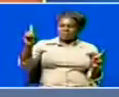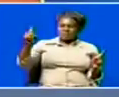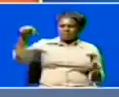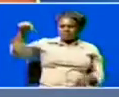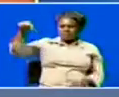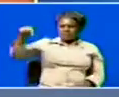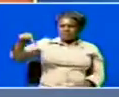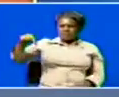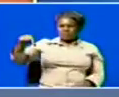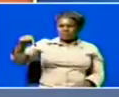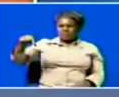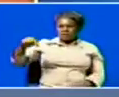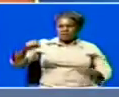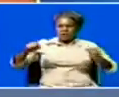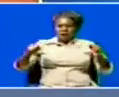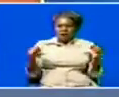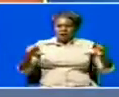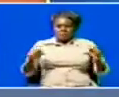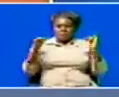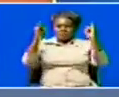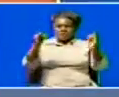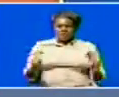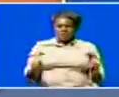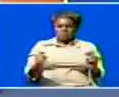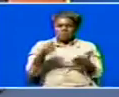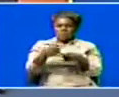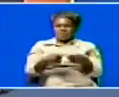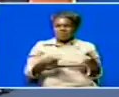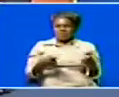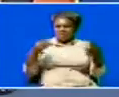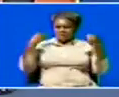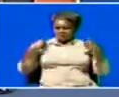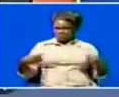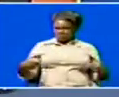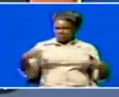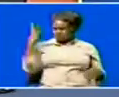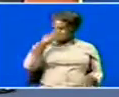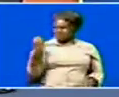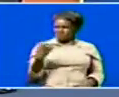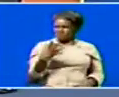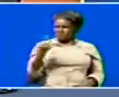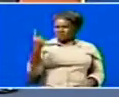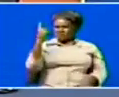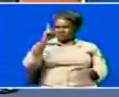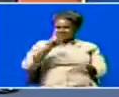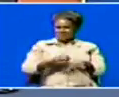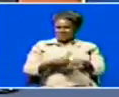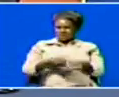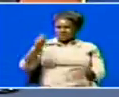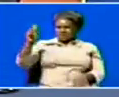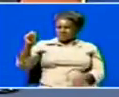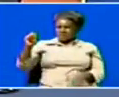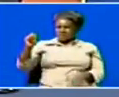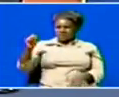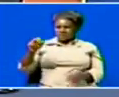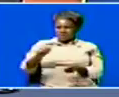sir. Welcome, Muthoni. Thank you. And Happy New Year. Happy New Year. Very unique outfit. Thank you. Uh-huh. I so like it. So this is your first time at KTN? Yeah, this is my first time at KTN, uh-huh. My first